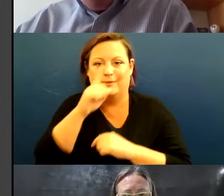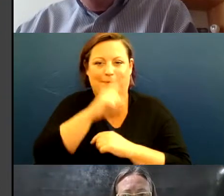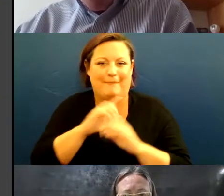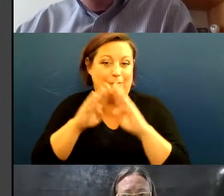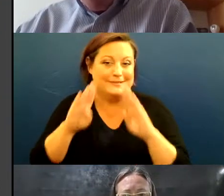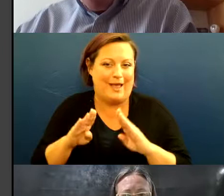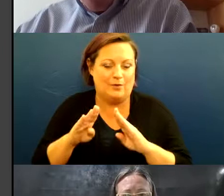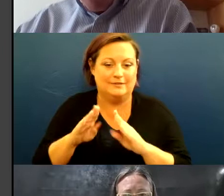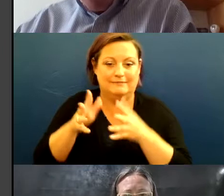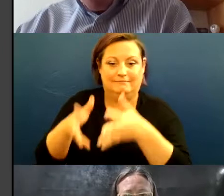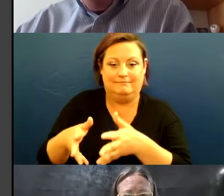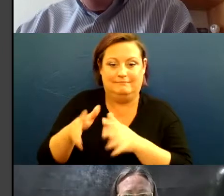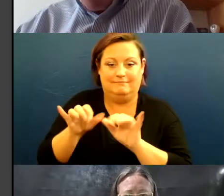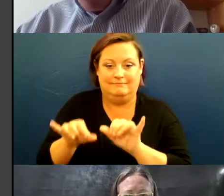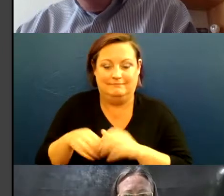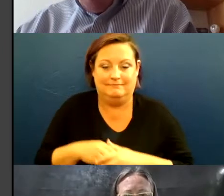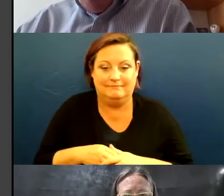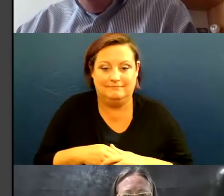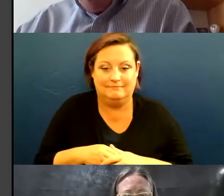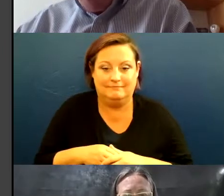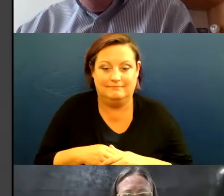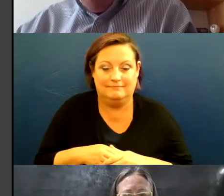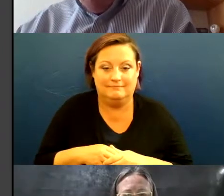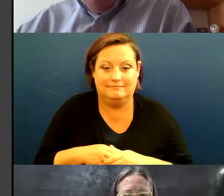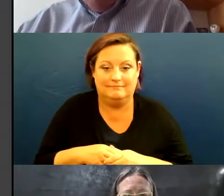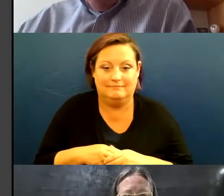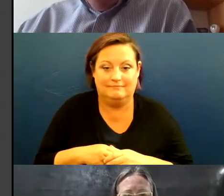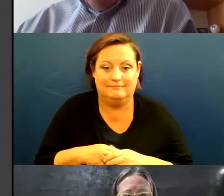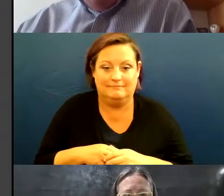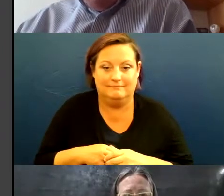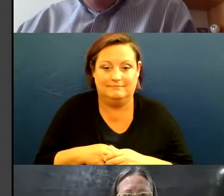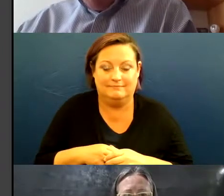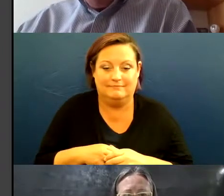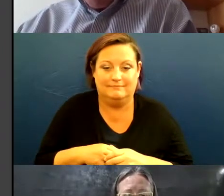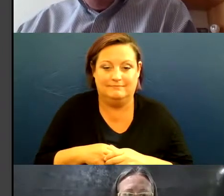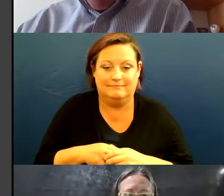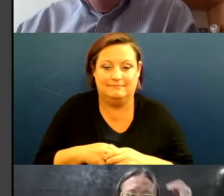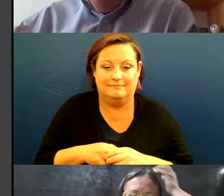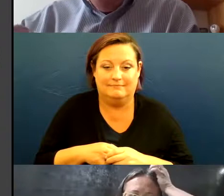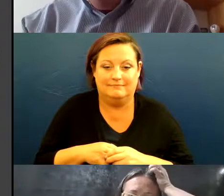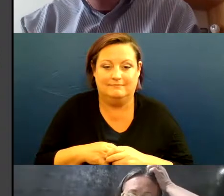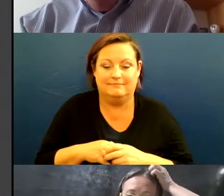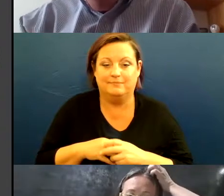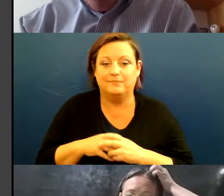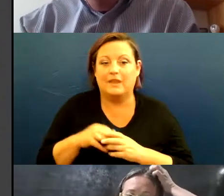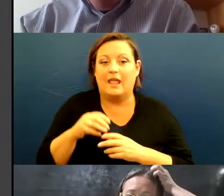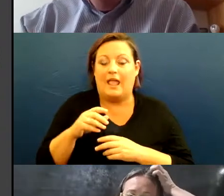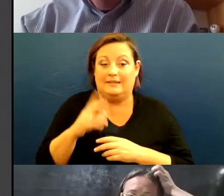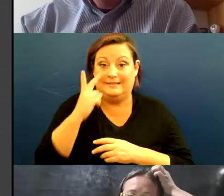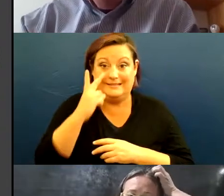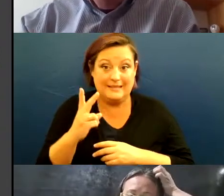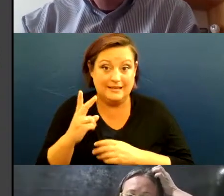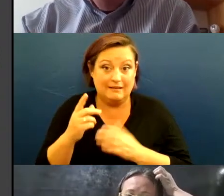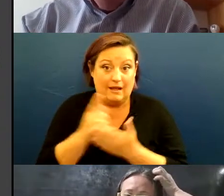we decided to look several weeks later to see, are the cells still there? And in fact, not only